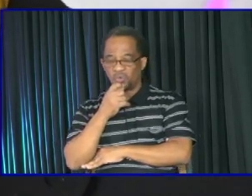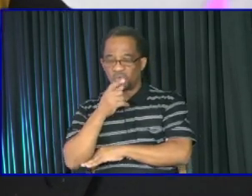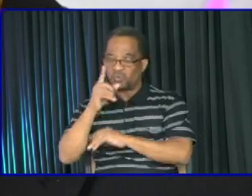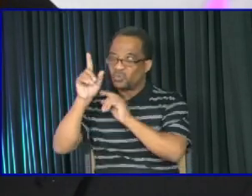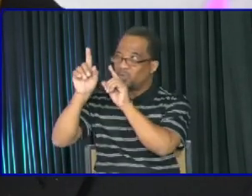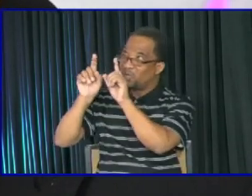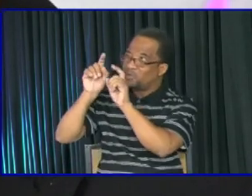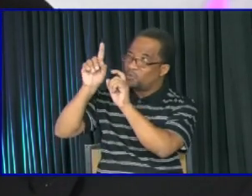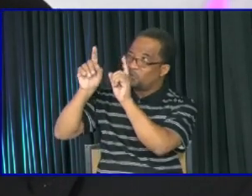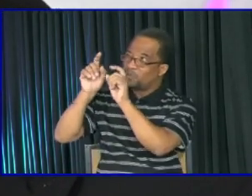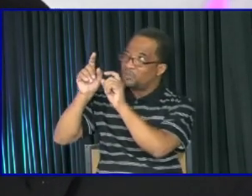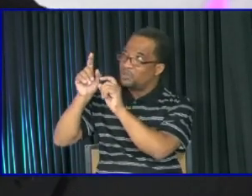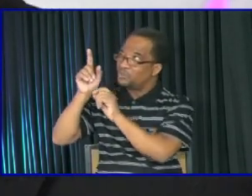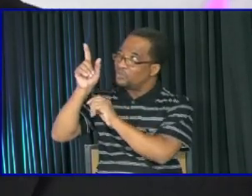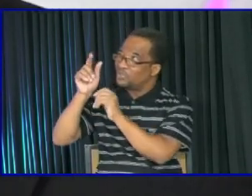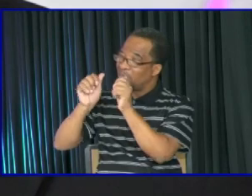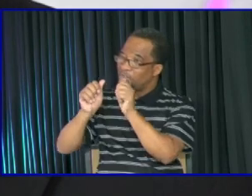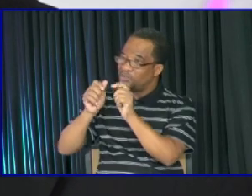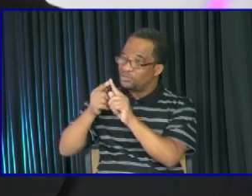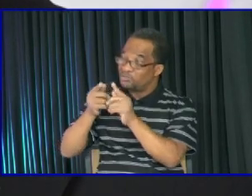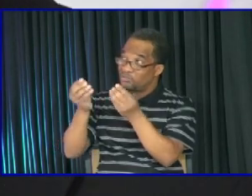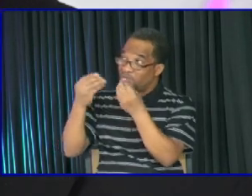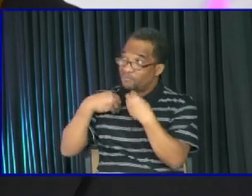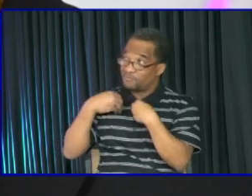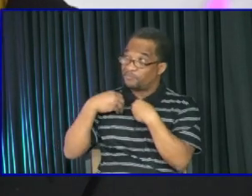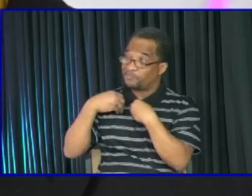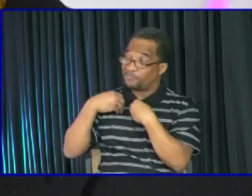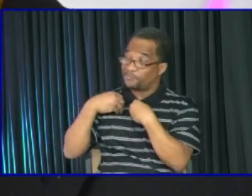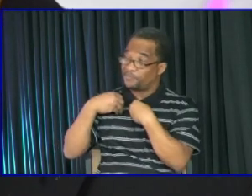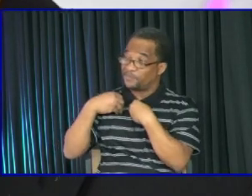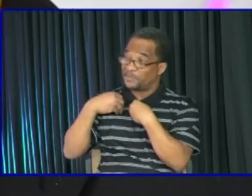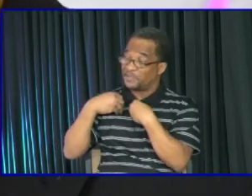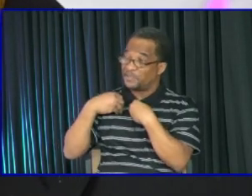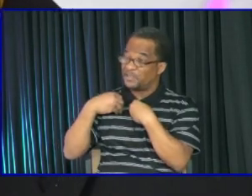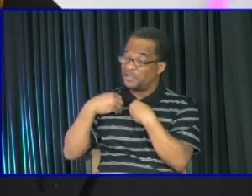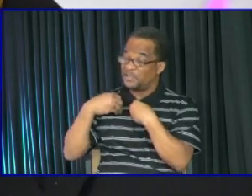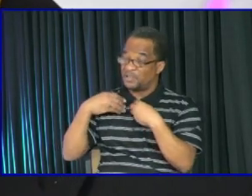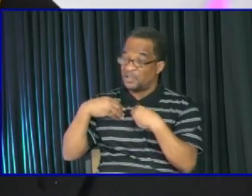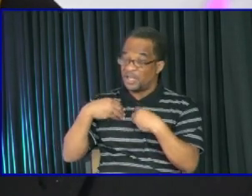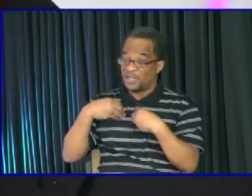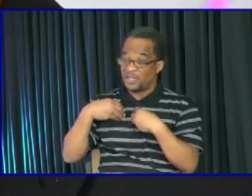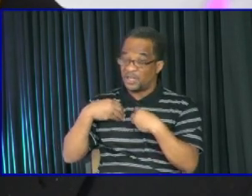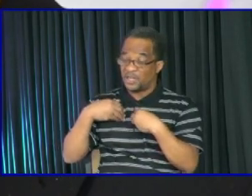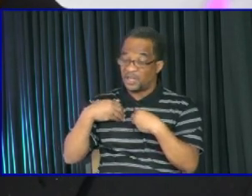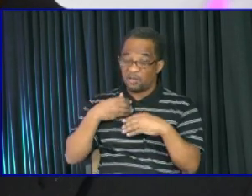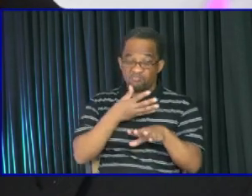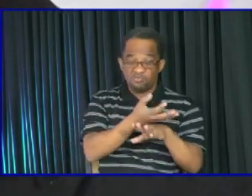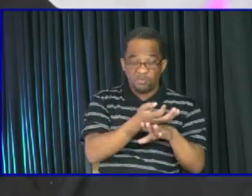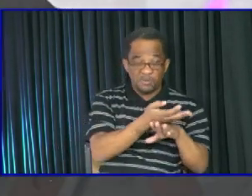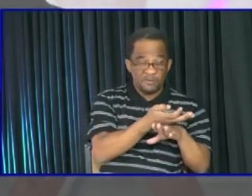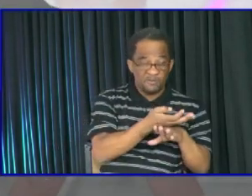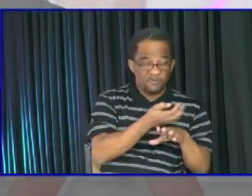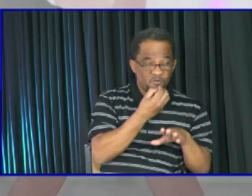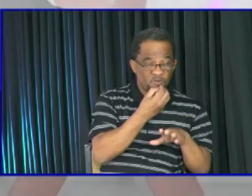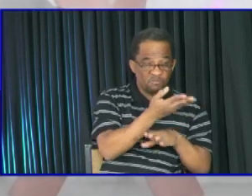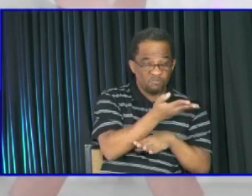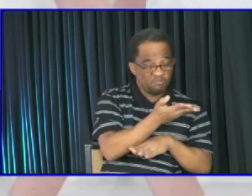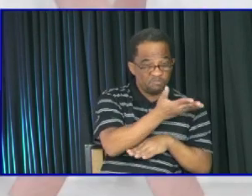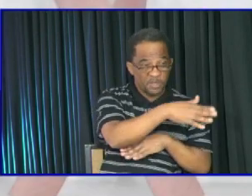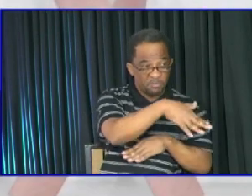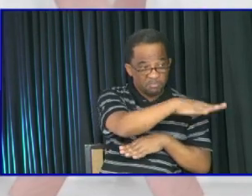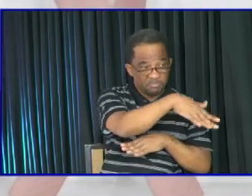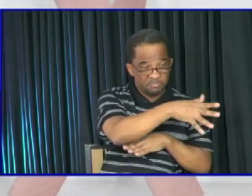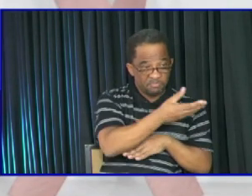to provide for them when they give up the source of their financial wealth. There are many who